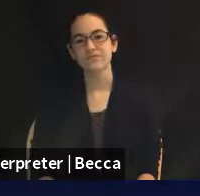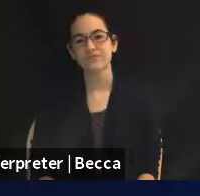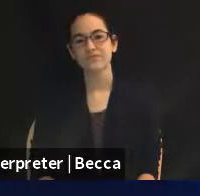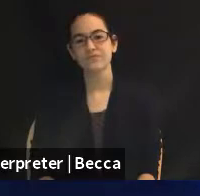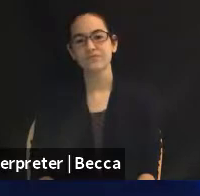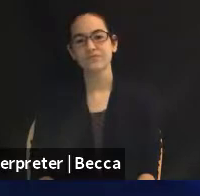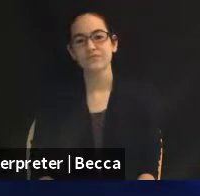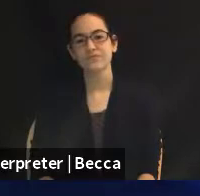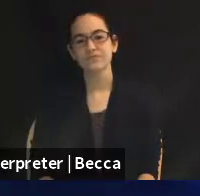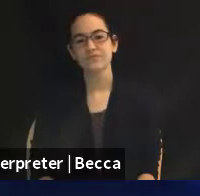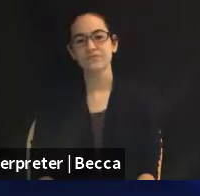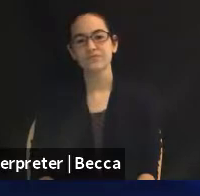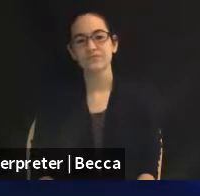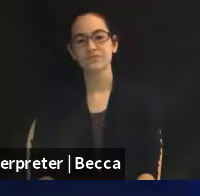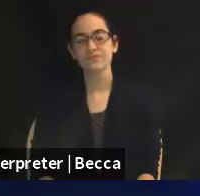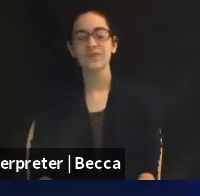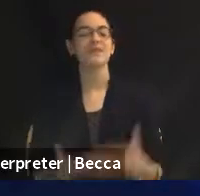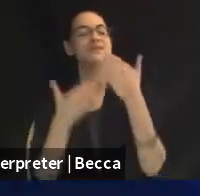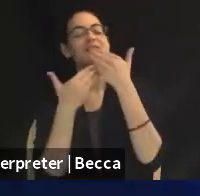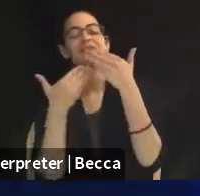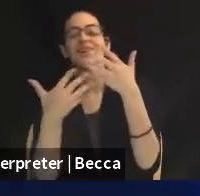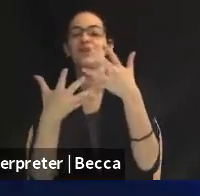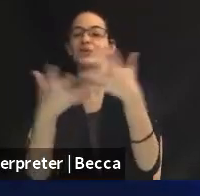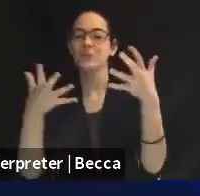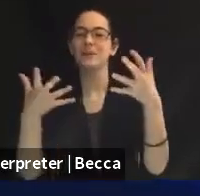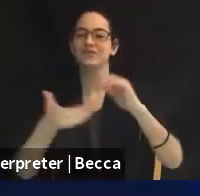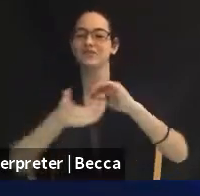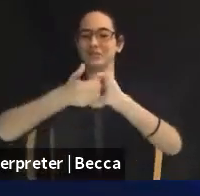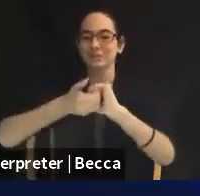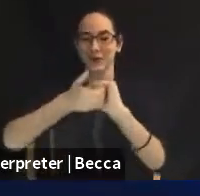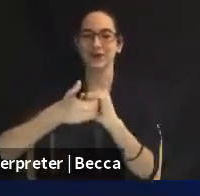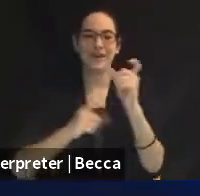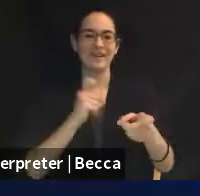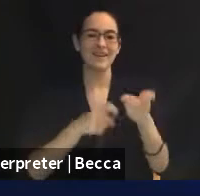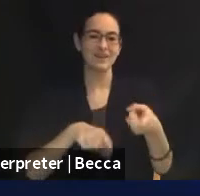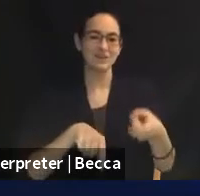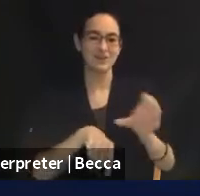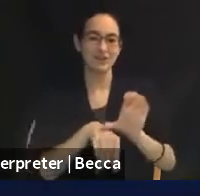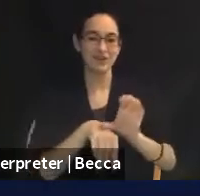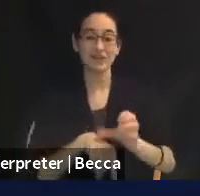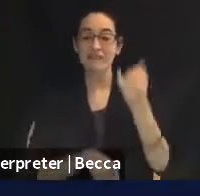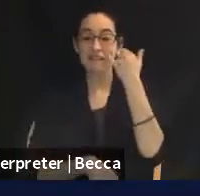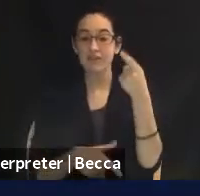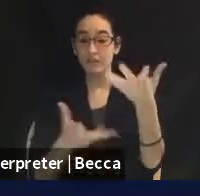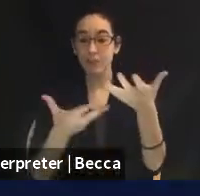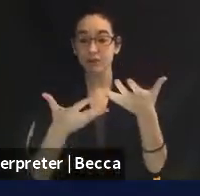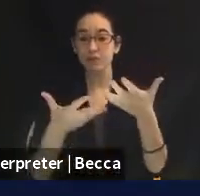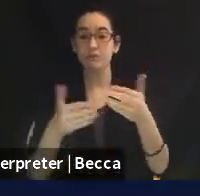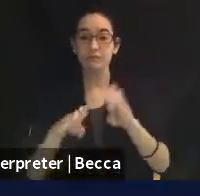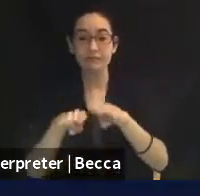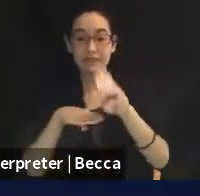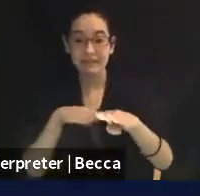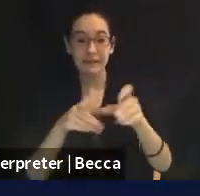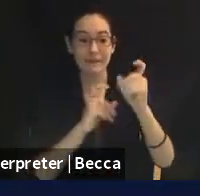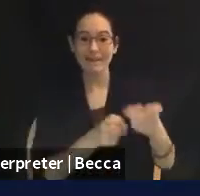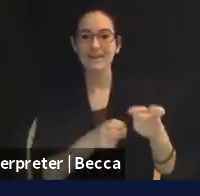That's what you're a part of, Gateway. So thank you for choosing to partner with us. If you do want to take that step to give with us, we actually have a brand new